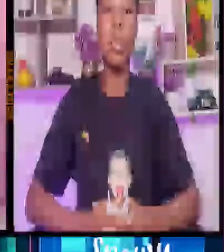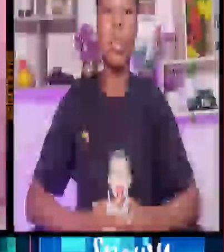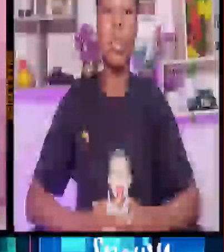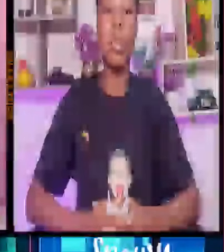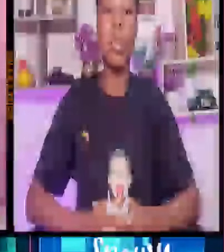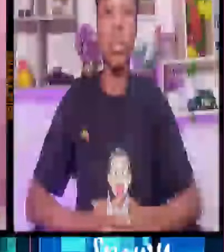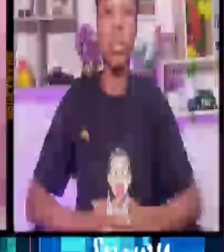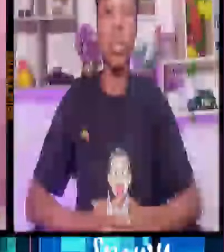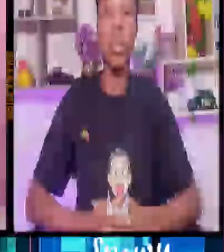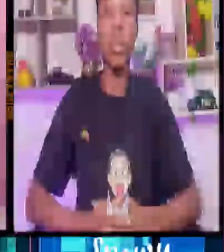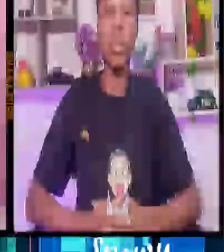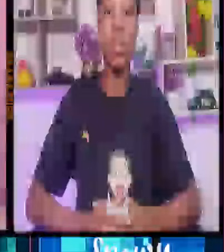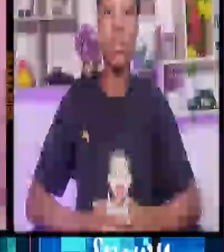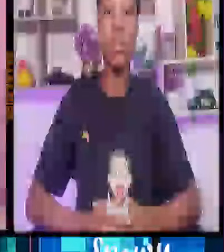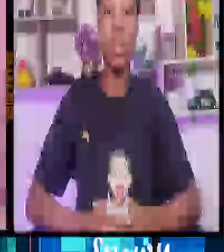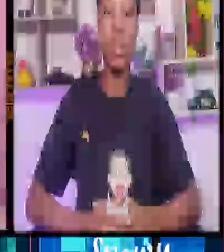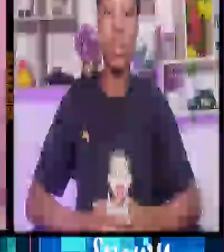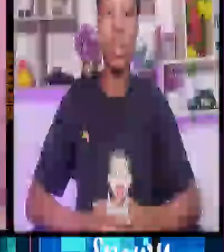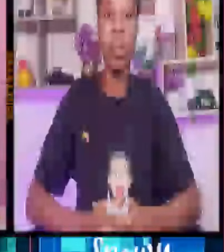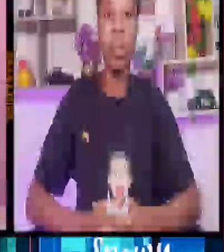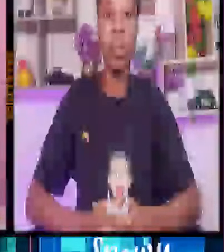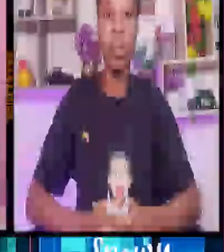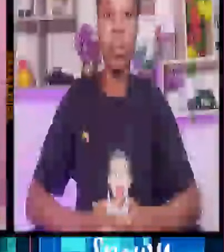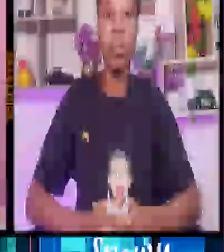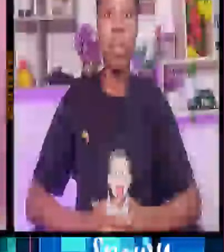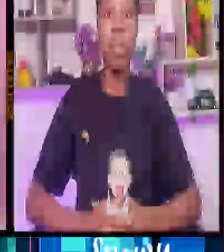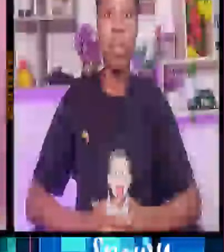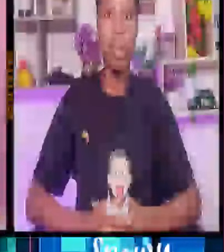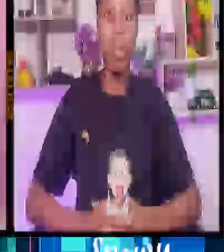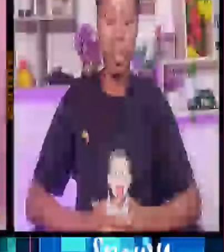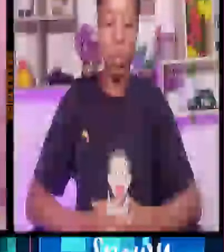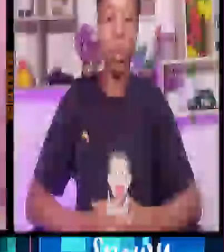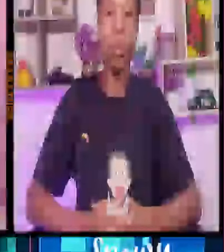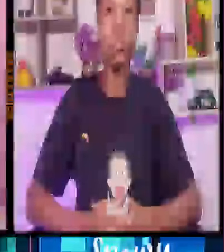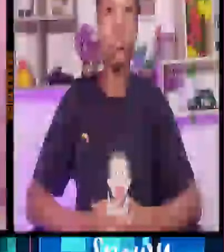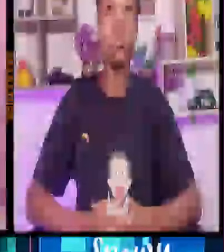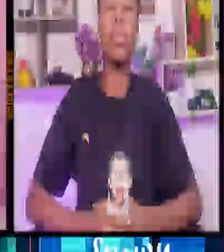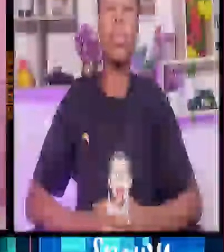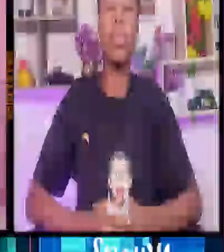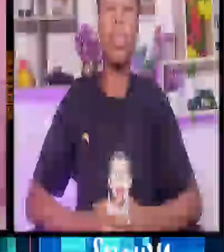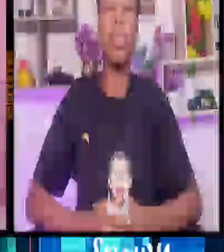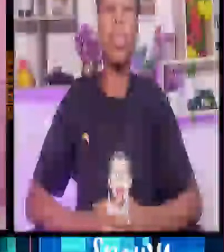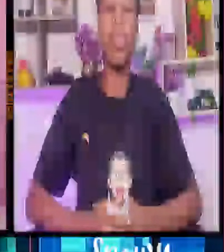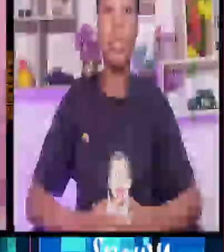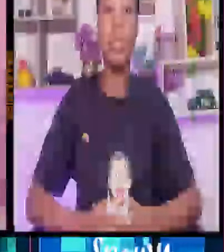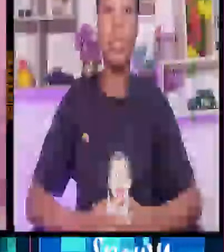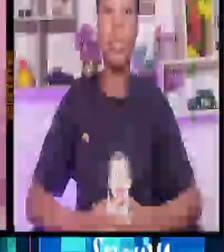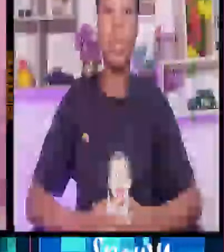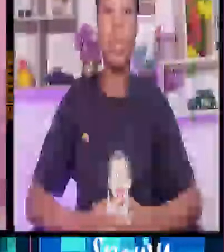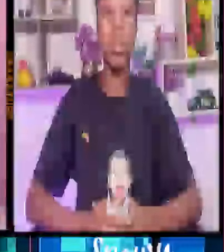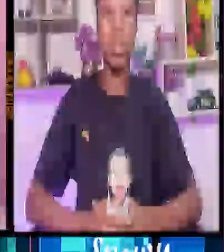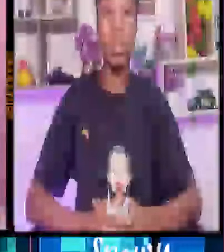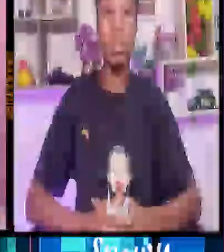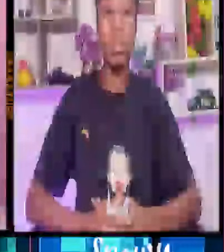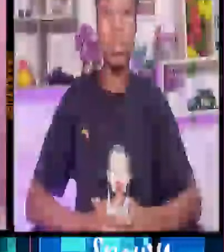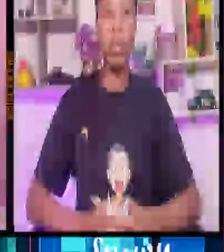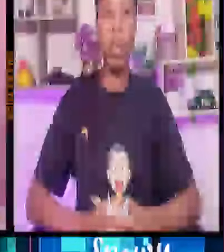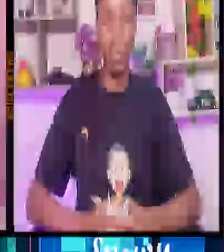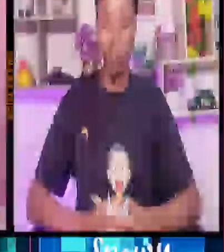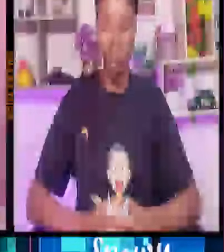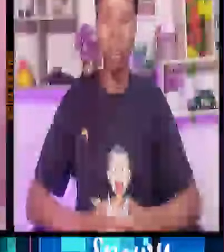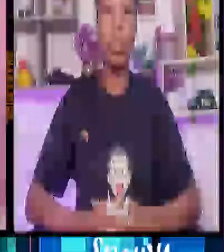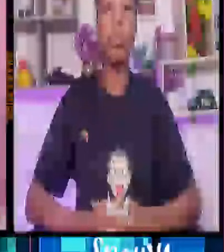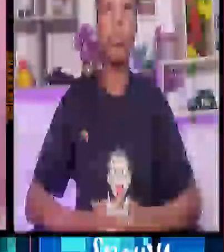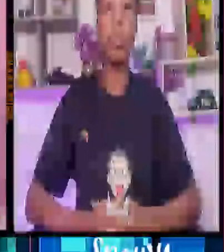President Akufo-Addo has ever held was a Minister of State. Yesterday, when he came in his first attempt during the general elections, he was able